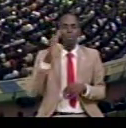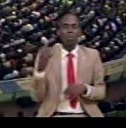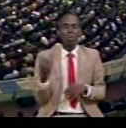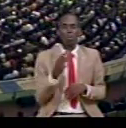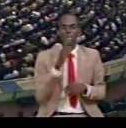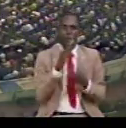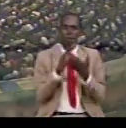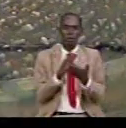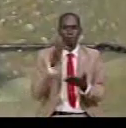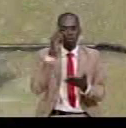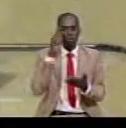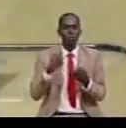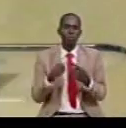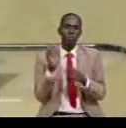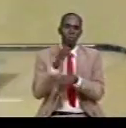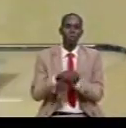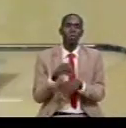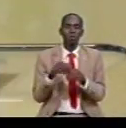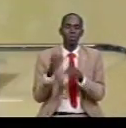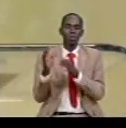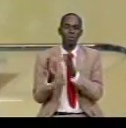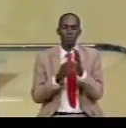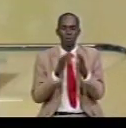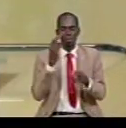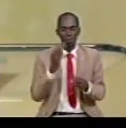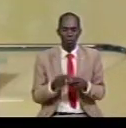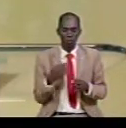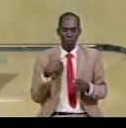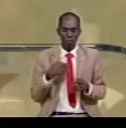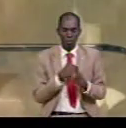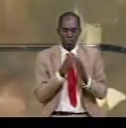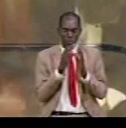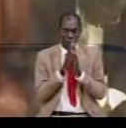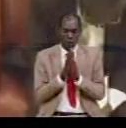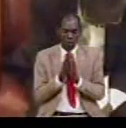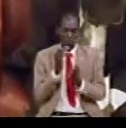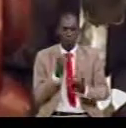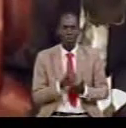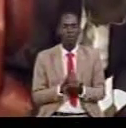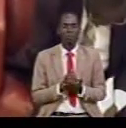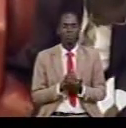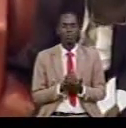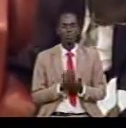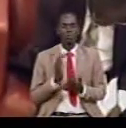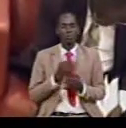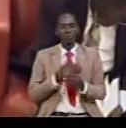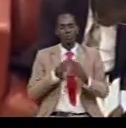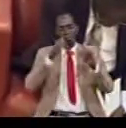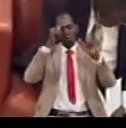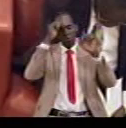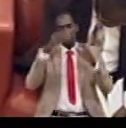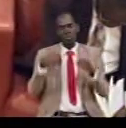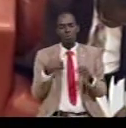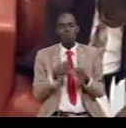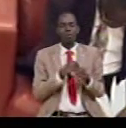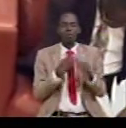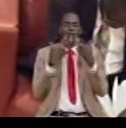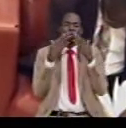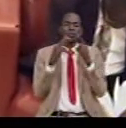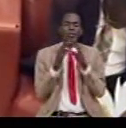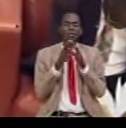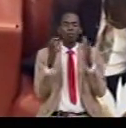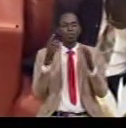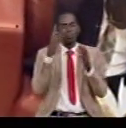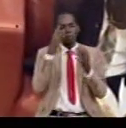in Jesus' name. In Jesus' name we pray. Our Father, we are very grateful to you for the teaching this